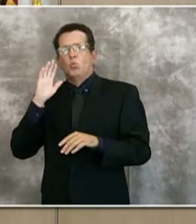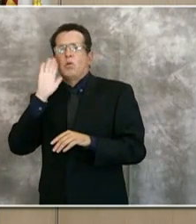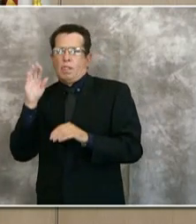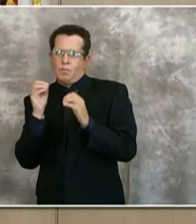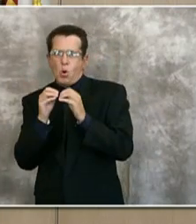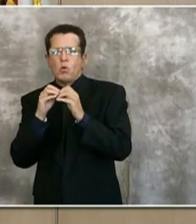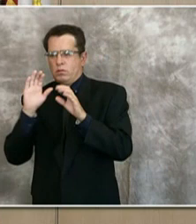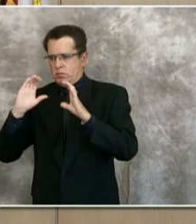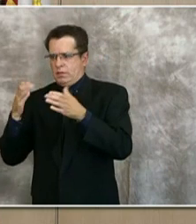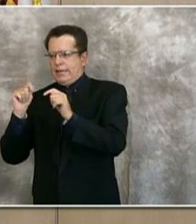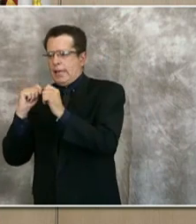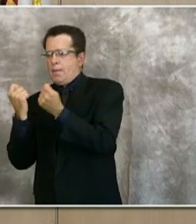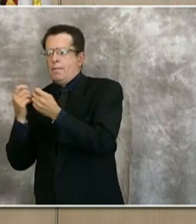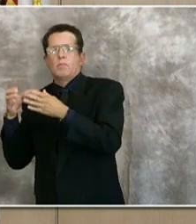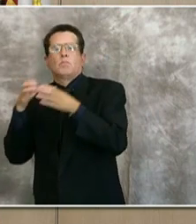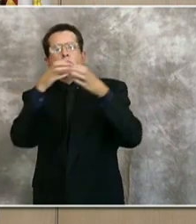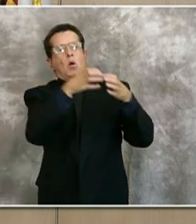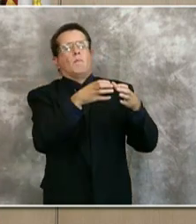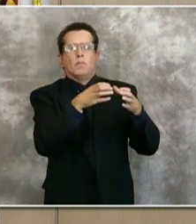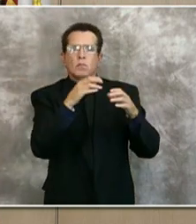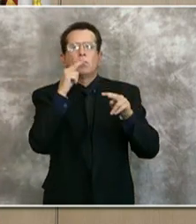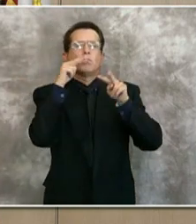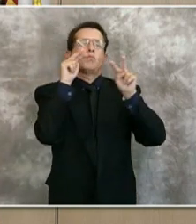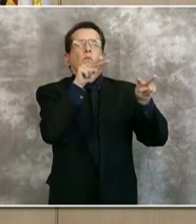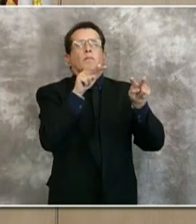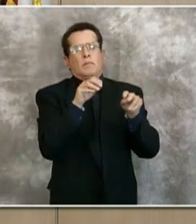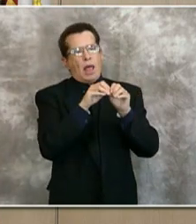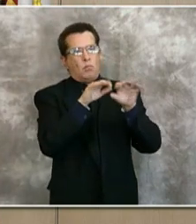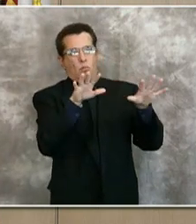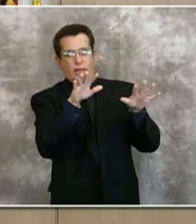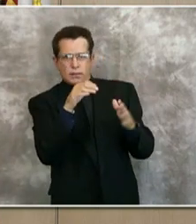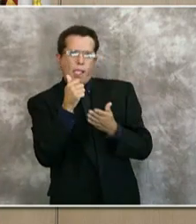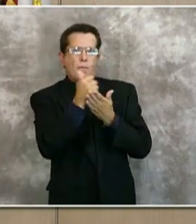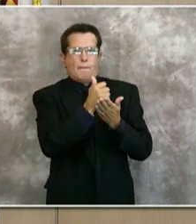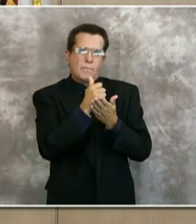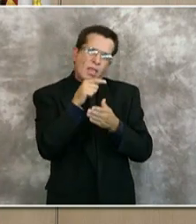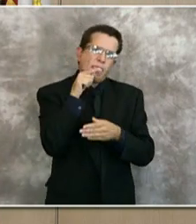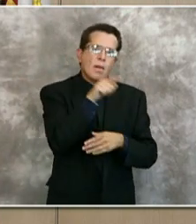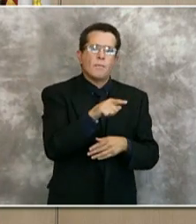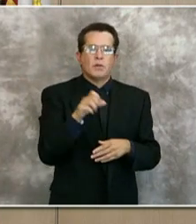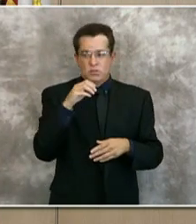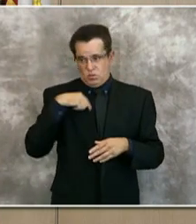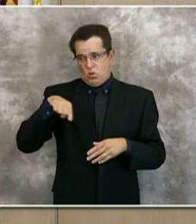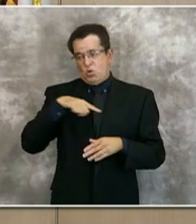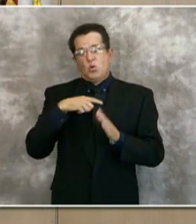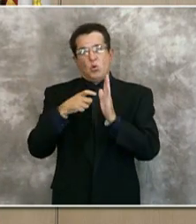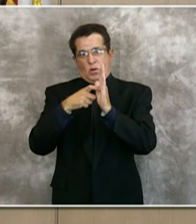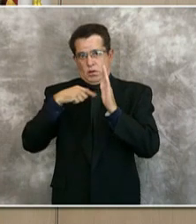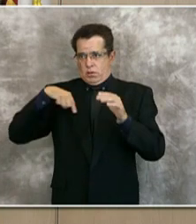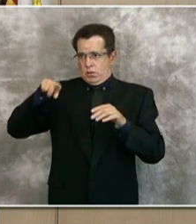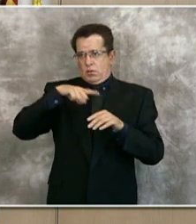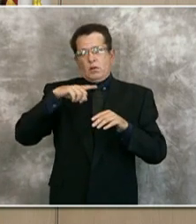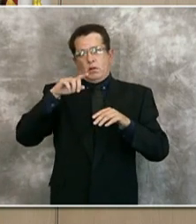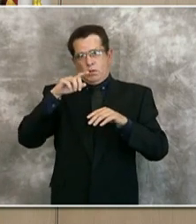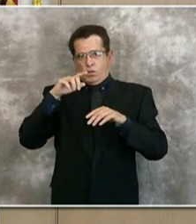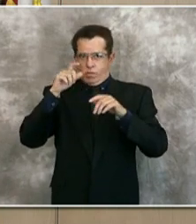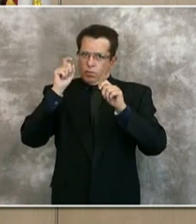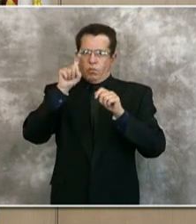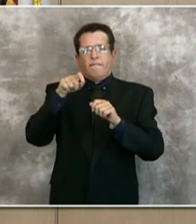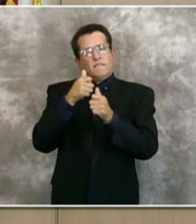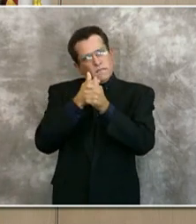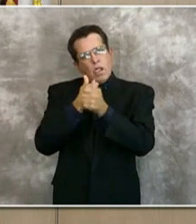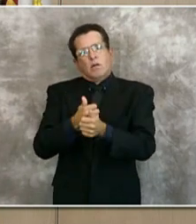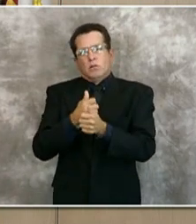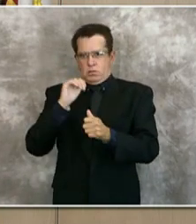do outbreak assessments. So getting through this pandemic, it requires that we all do our part, as I